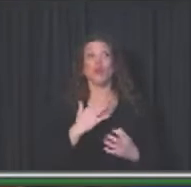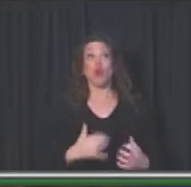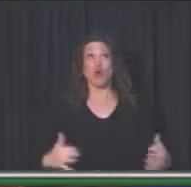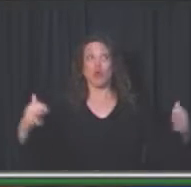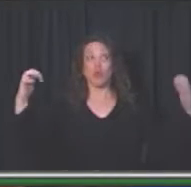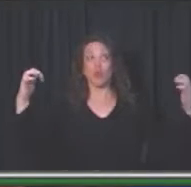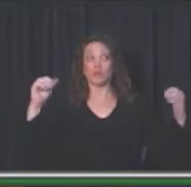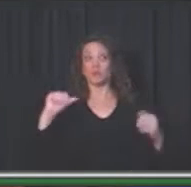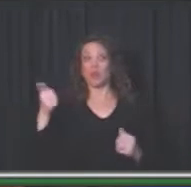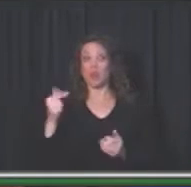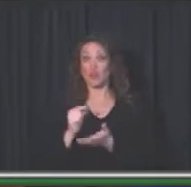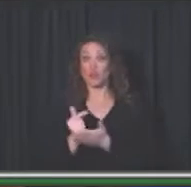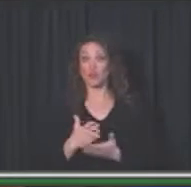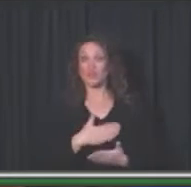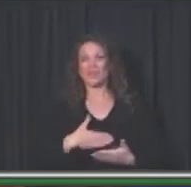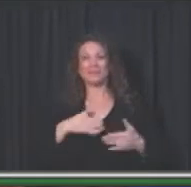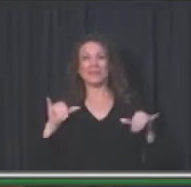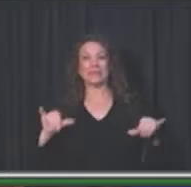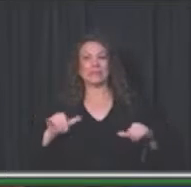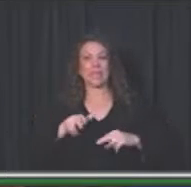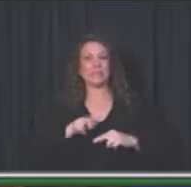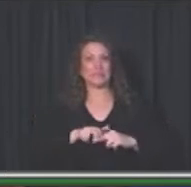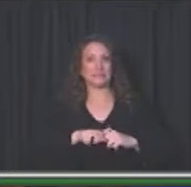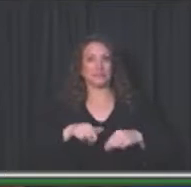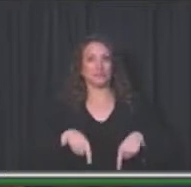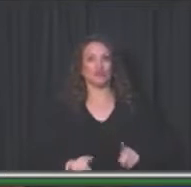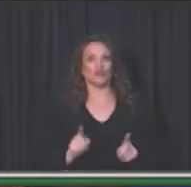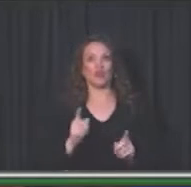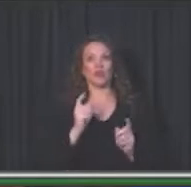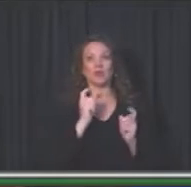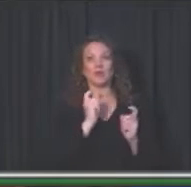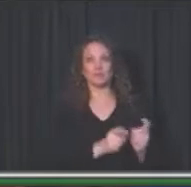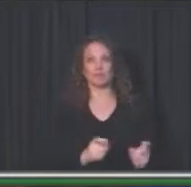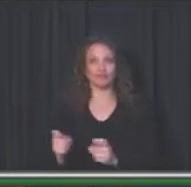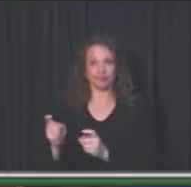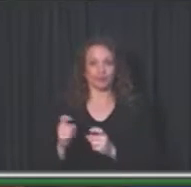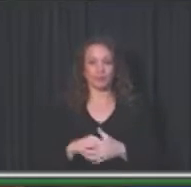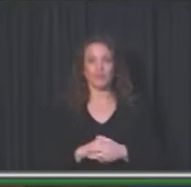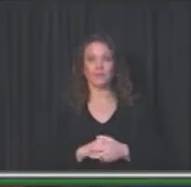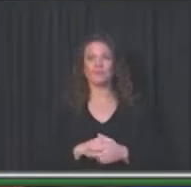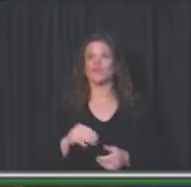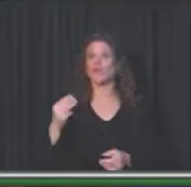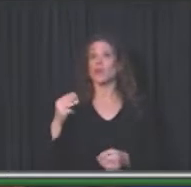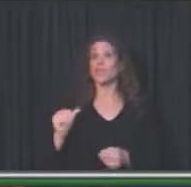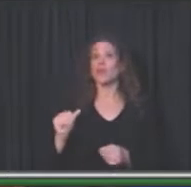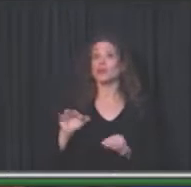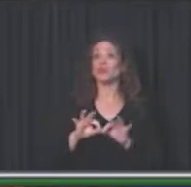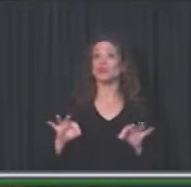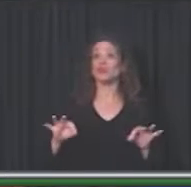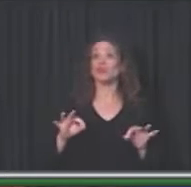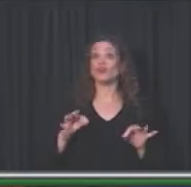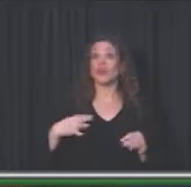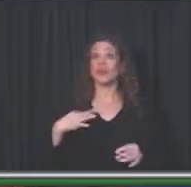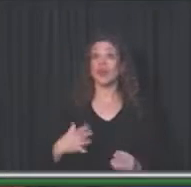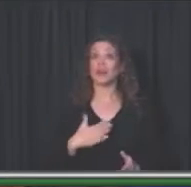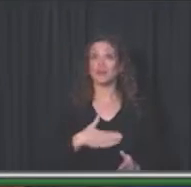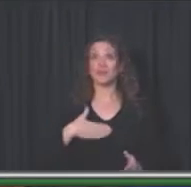and the other graduates remain seated during this presentation. Master's degree candidates, please rise.